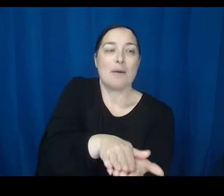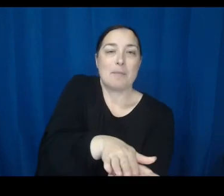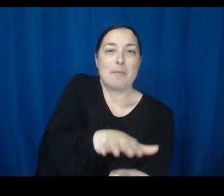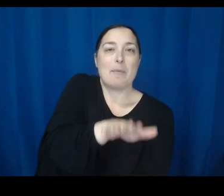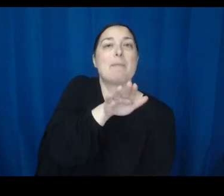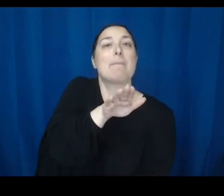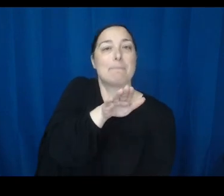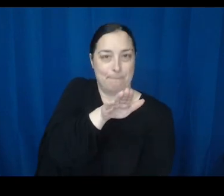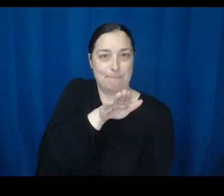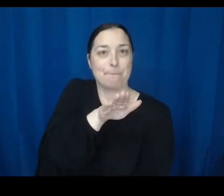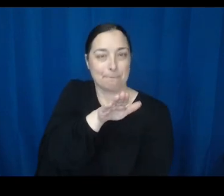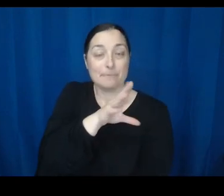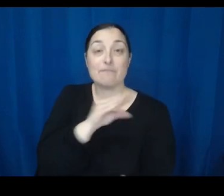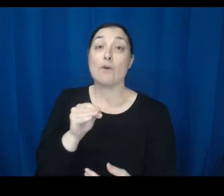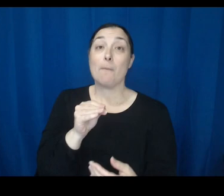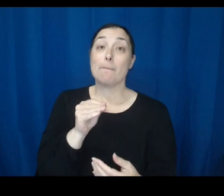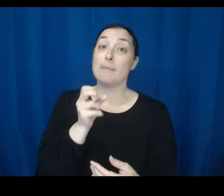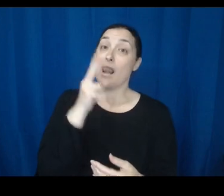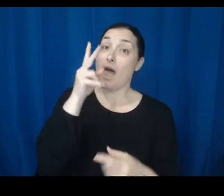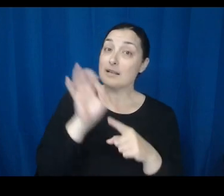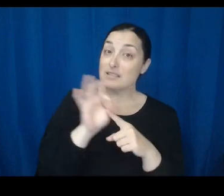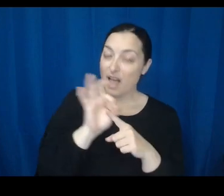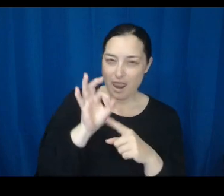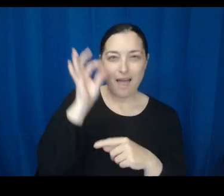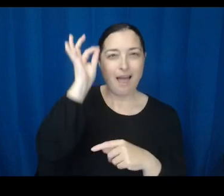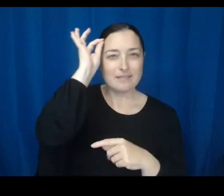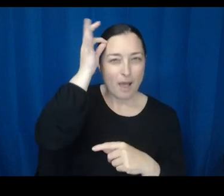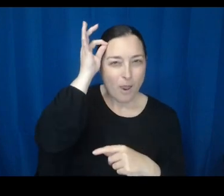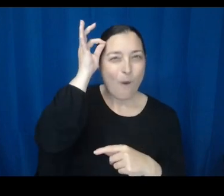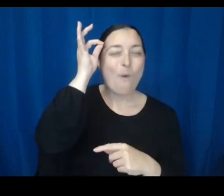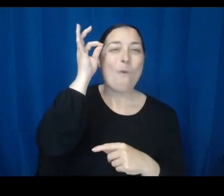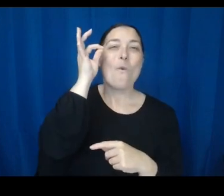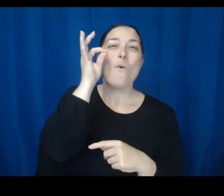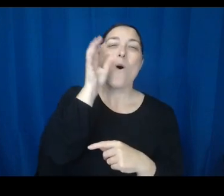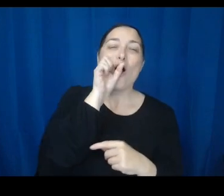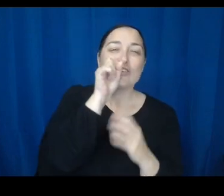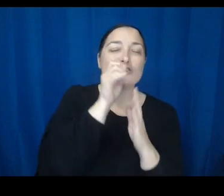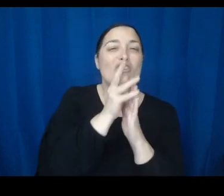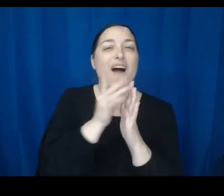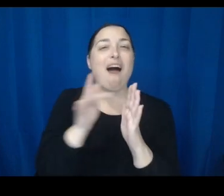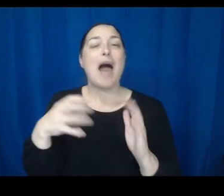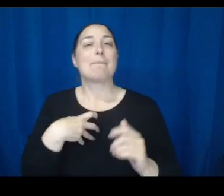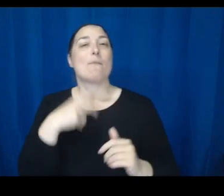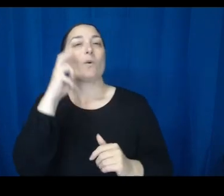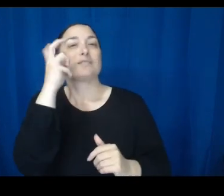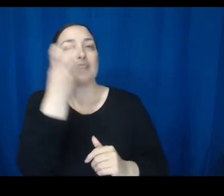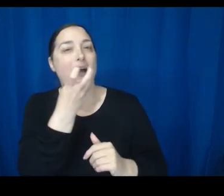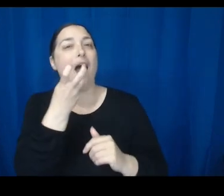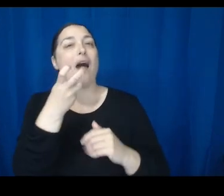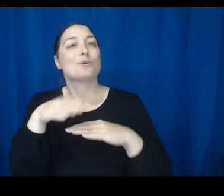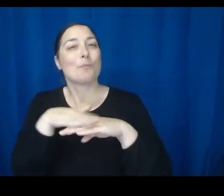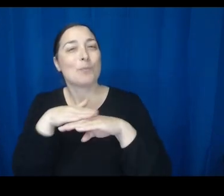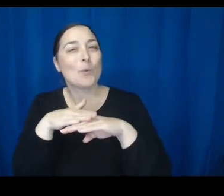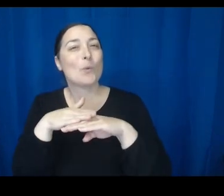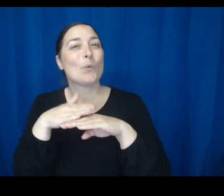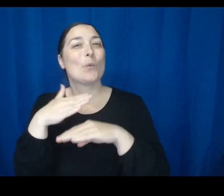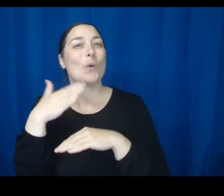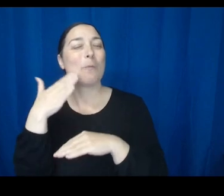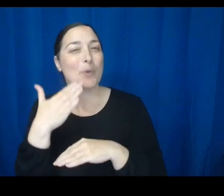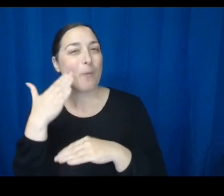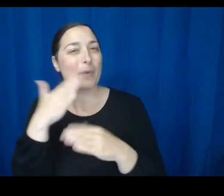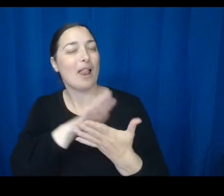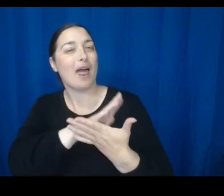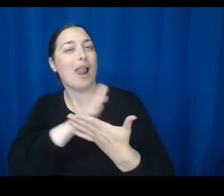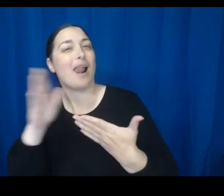lighter colors, the yellow, through to the more definite, darker colors like the blues and purples that start to bring proportion